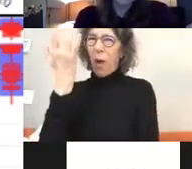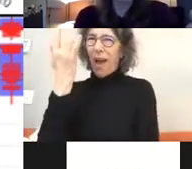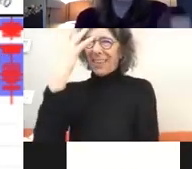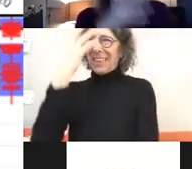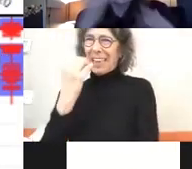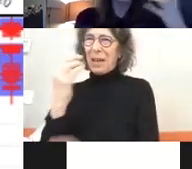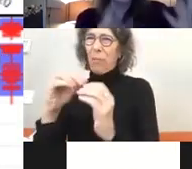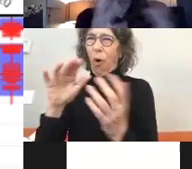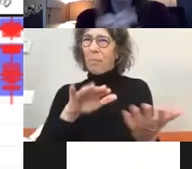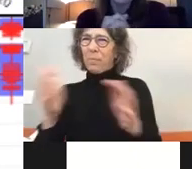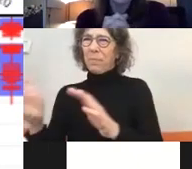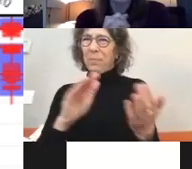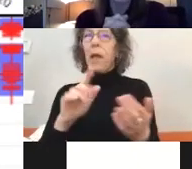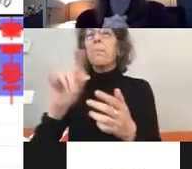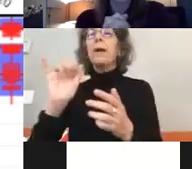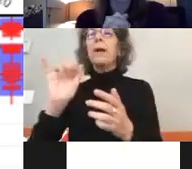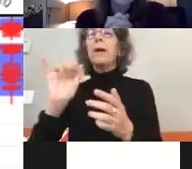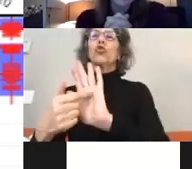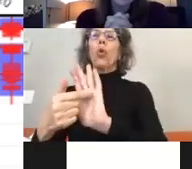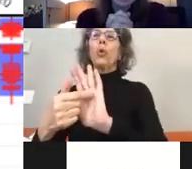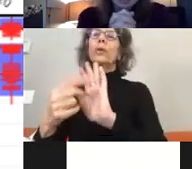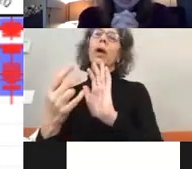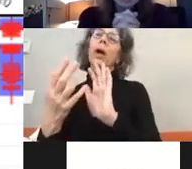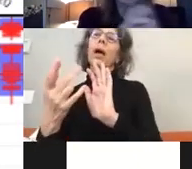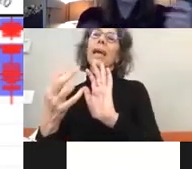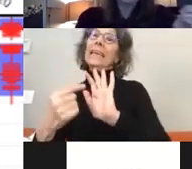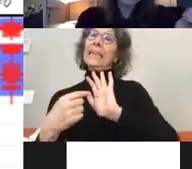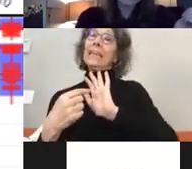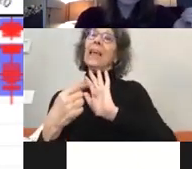it shows symptoms that are similar to increased anxiety.